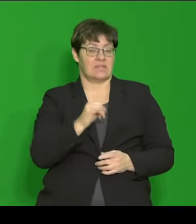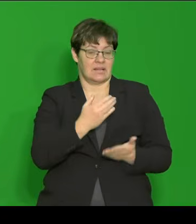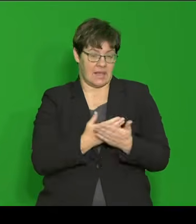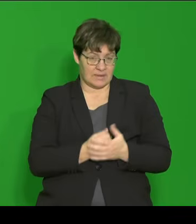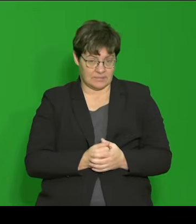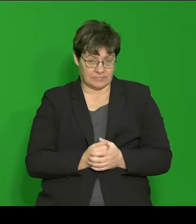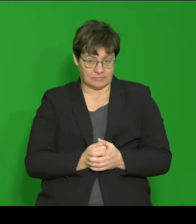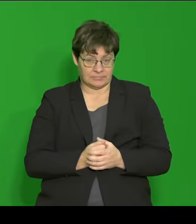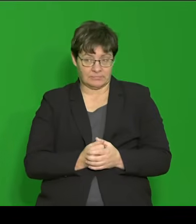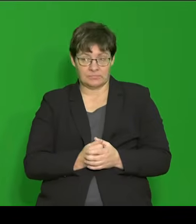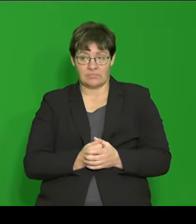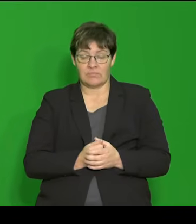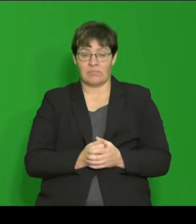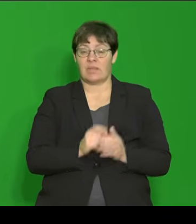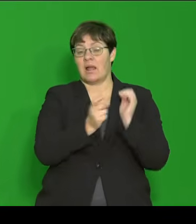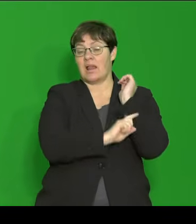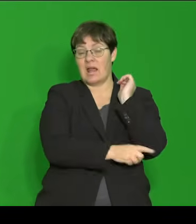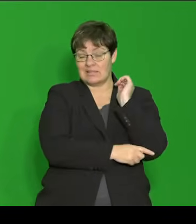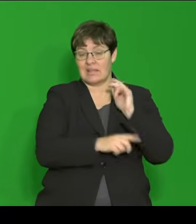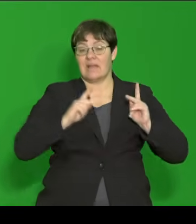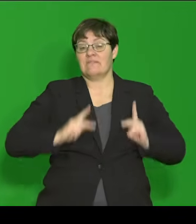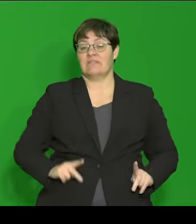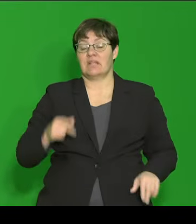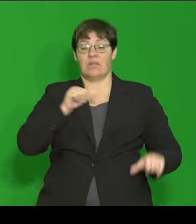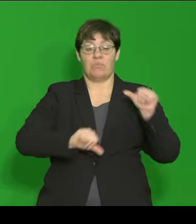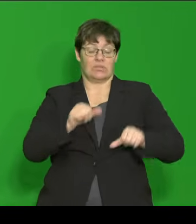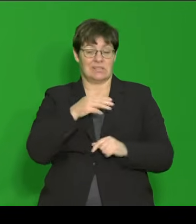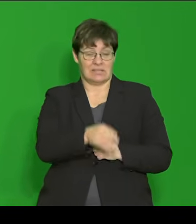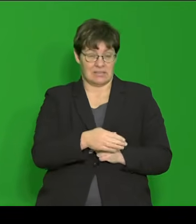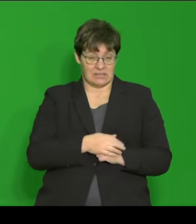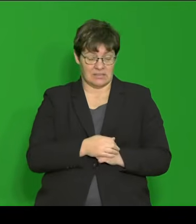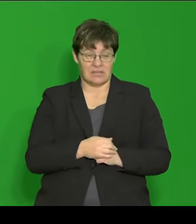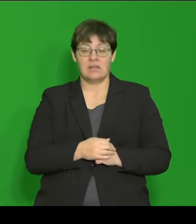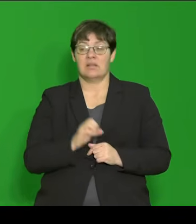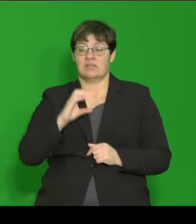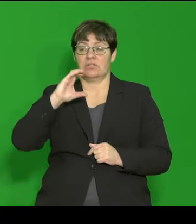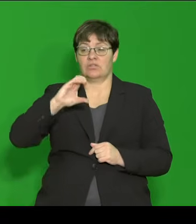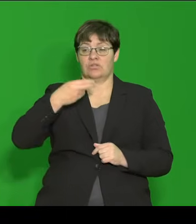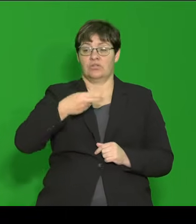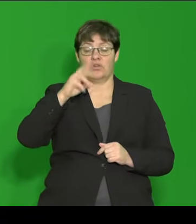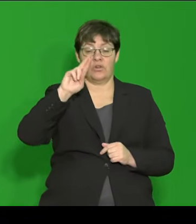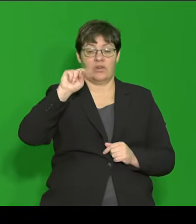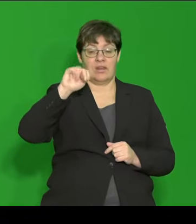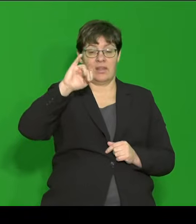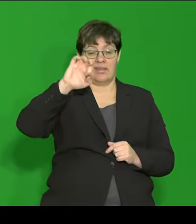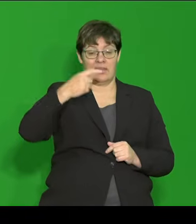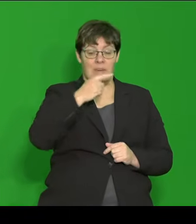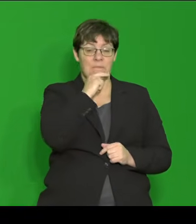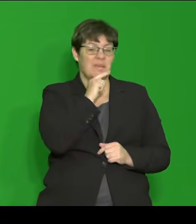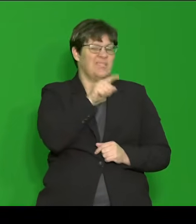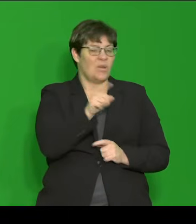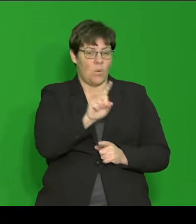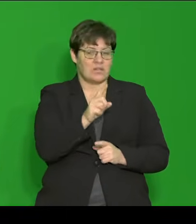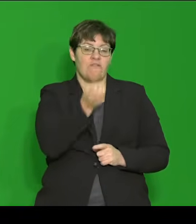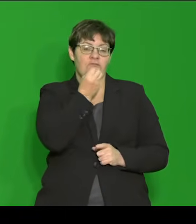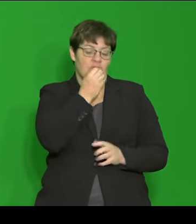So guys, the last bit of the chemical or the physical process of digestion is churning. And churning again is